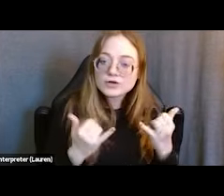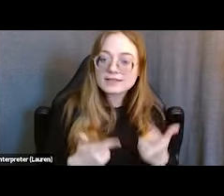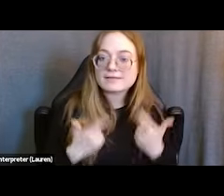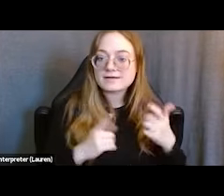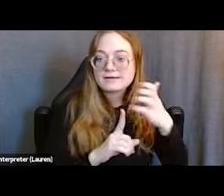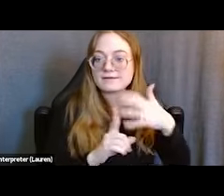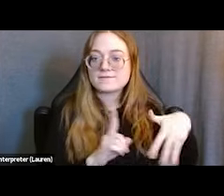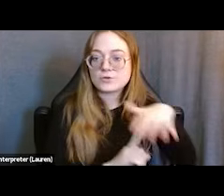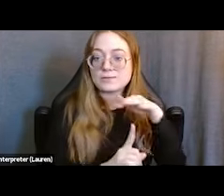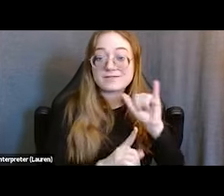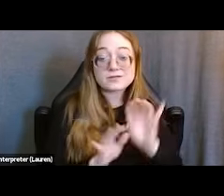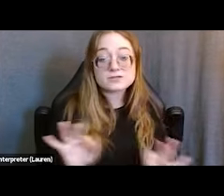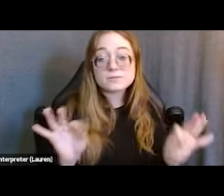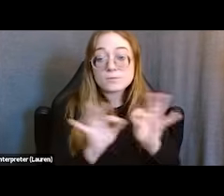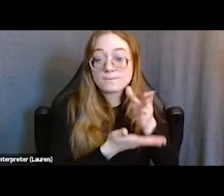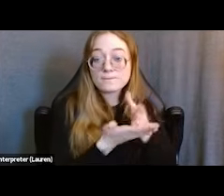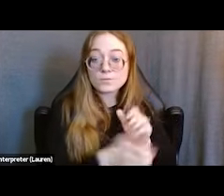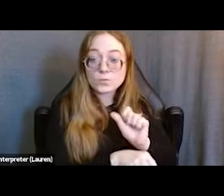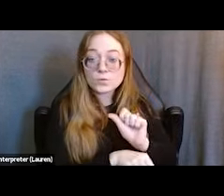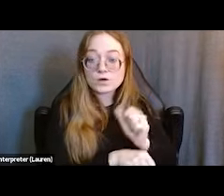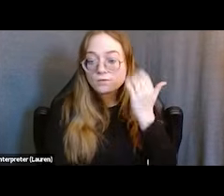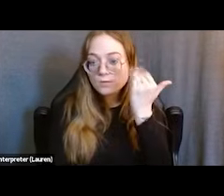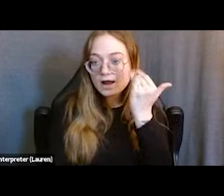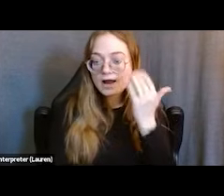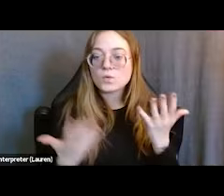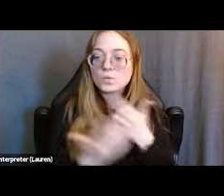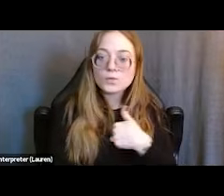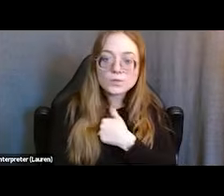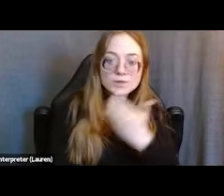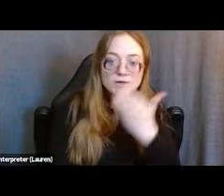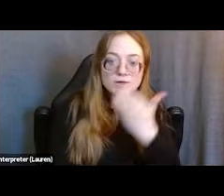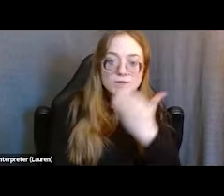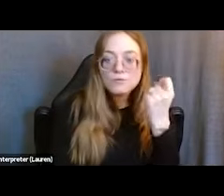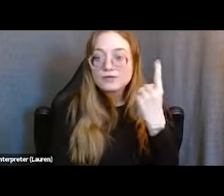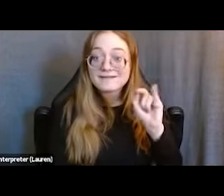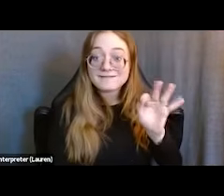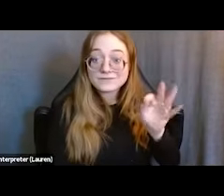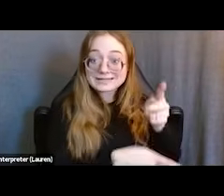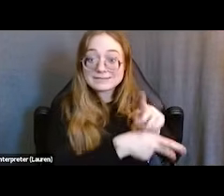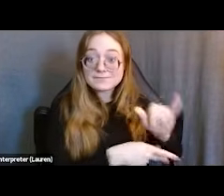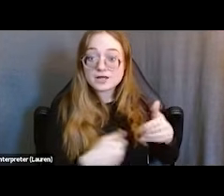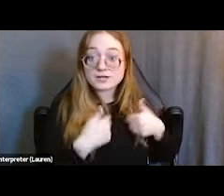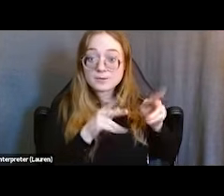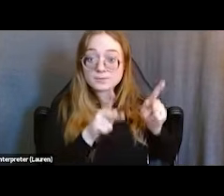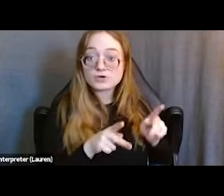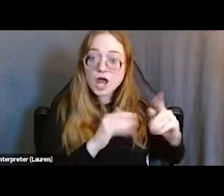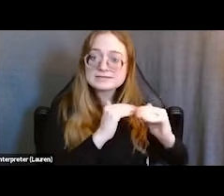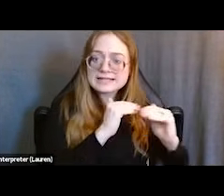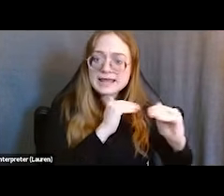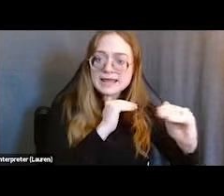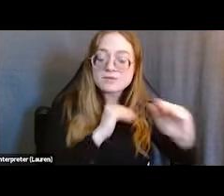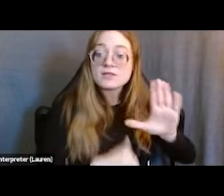an important part of this work, because what we know and understand is if we can keep that young person stable in their own